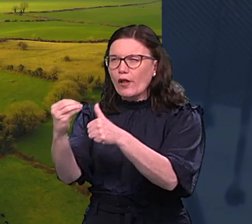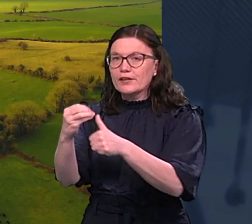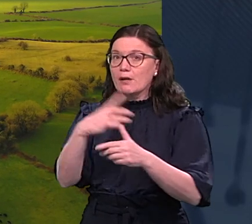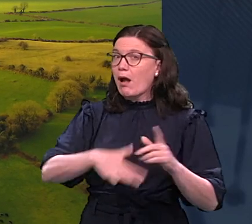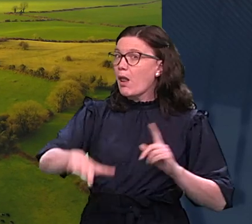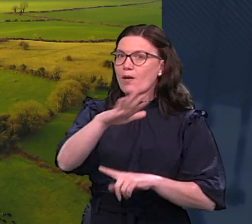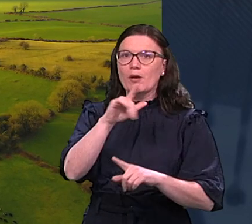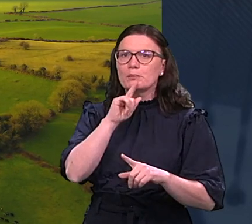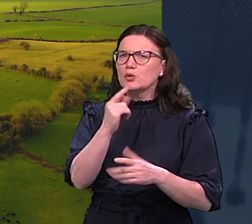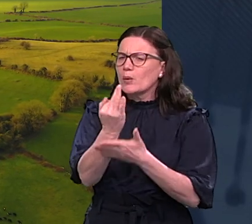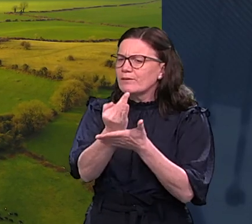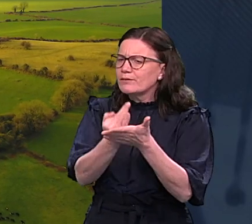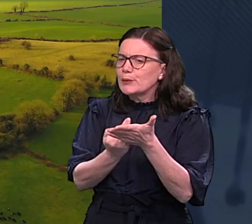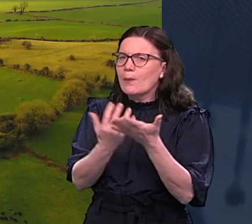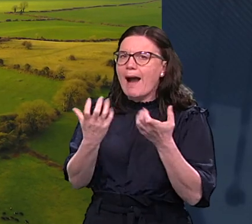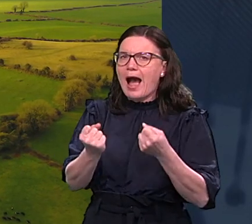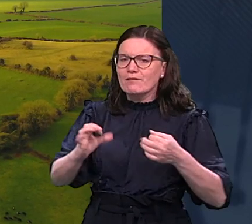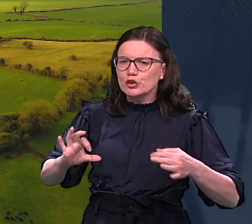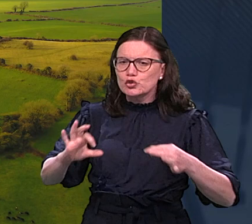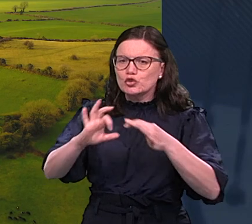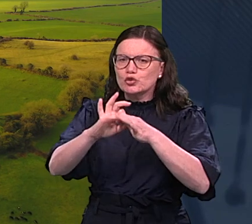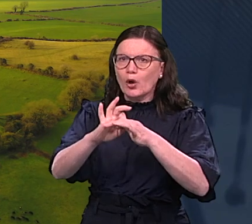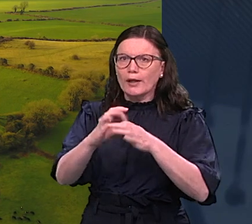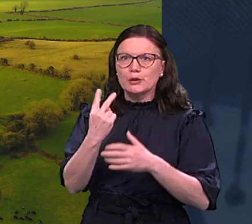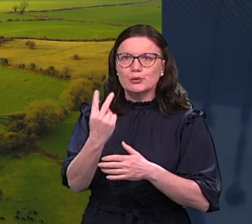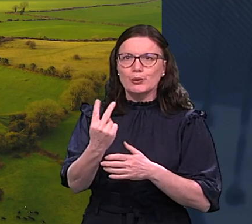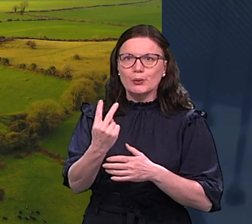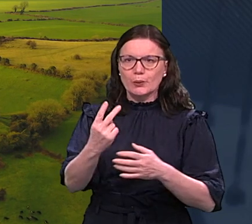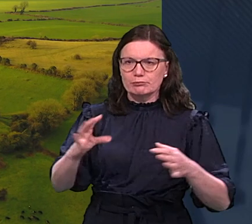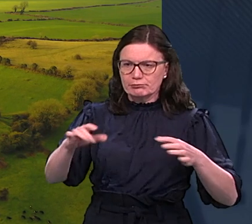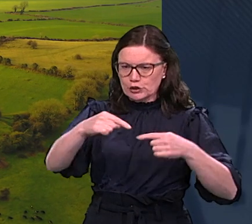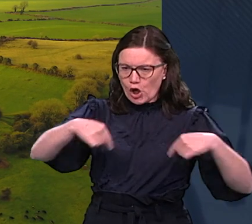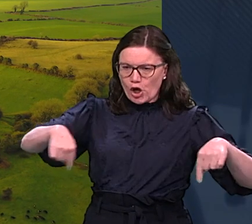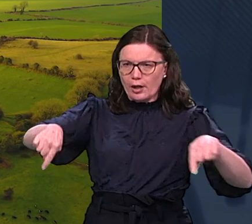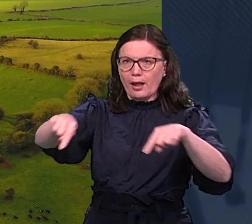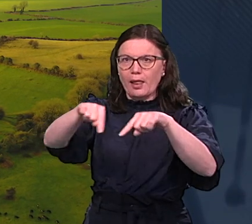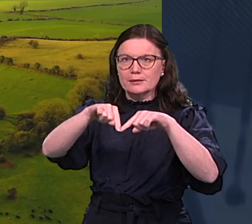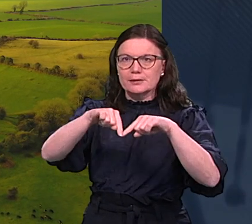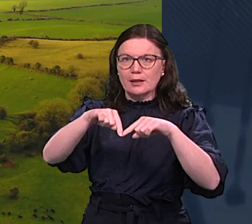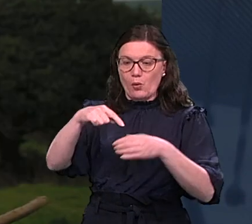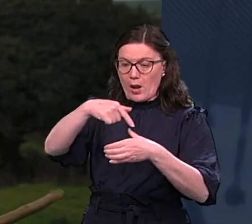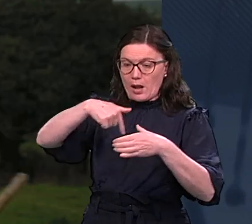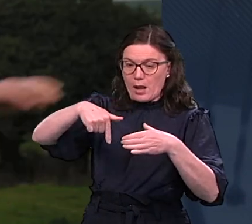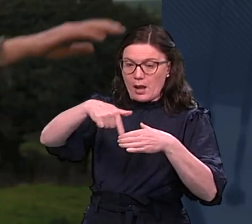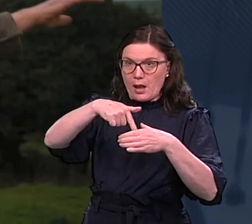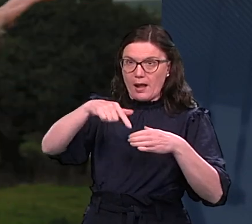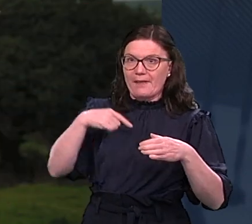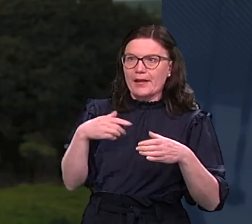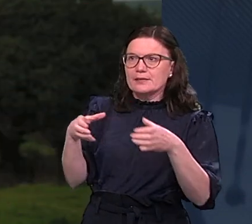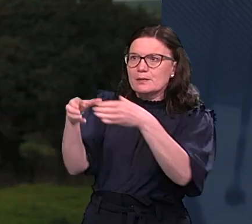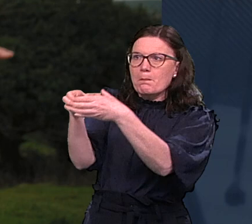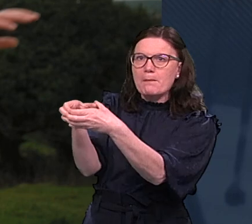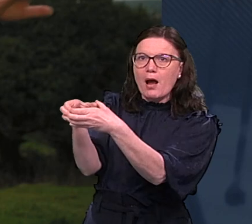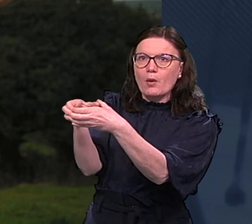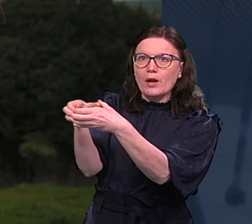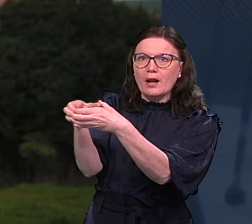of conjoined ring forts. The conjoined ring forts are two circles. So we're in the larger circle here. The smaller circle,